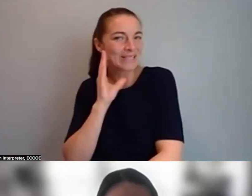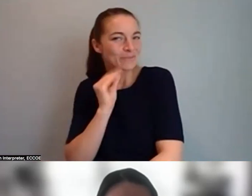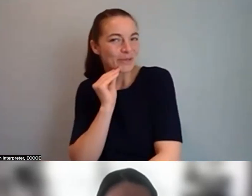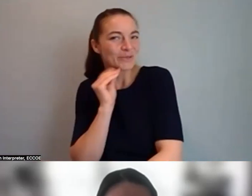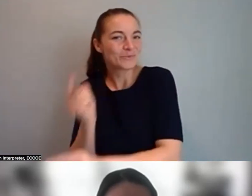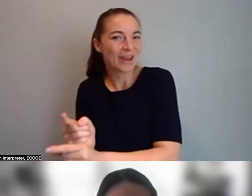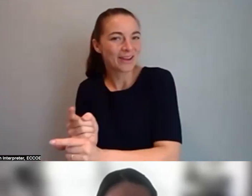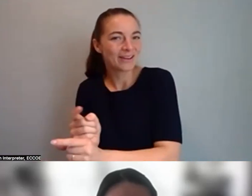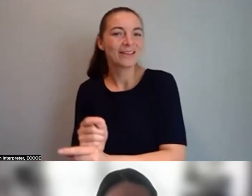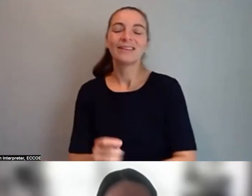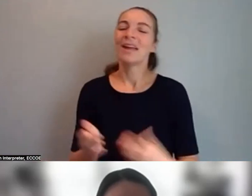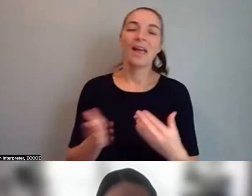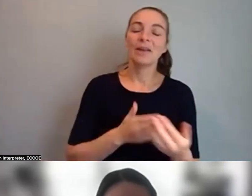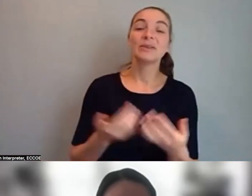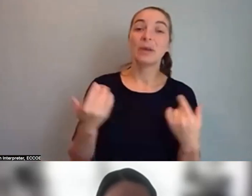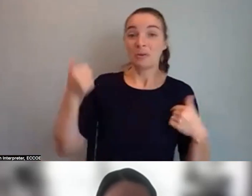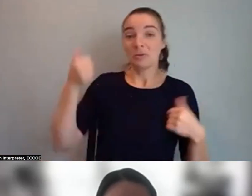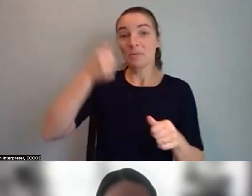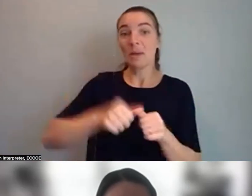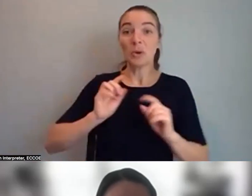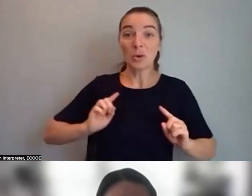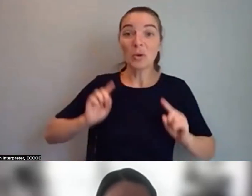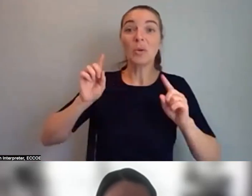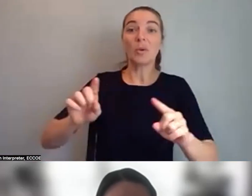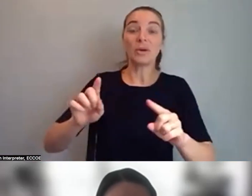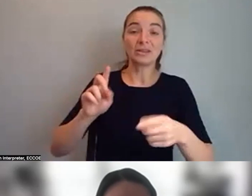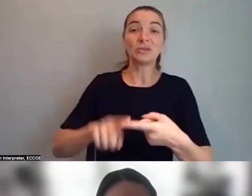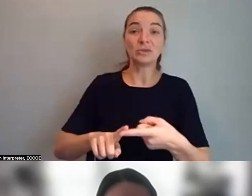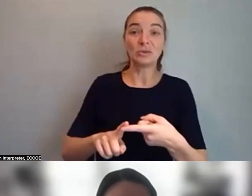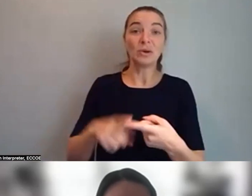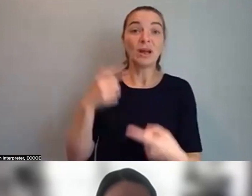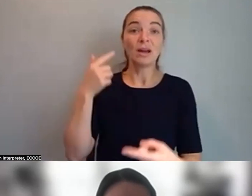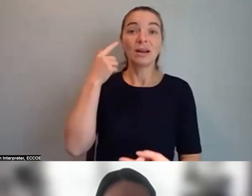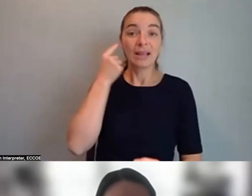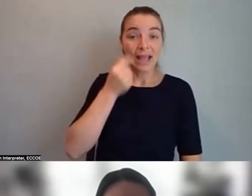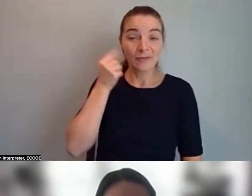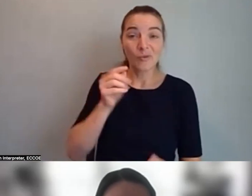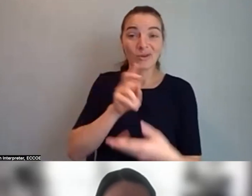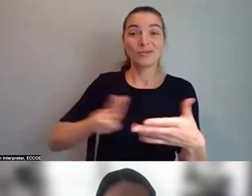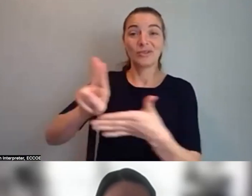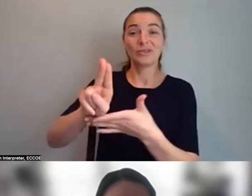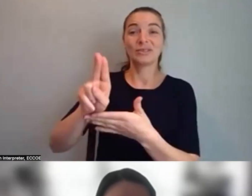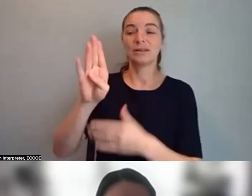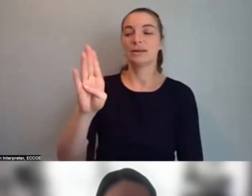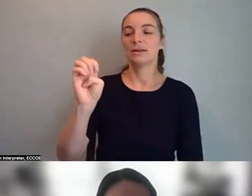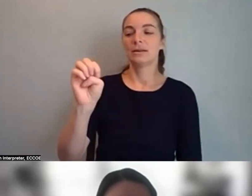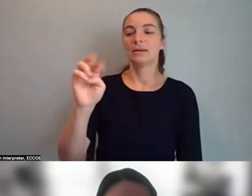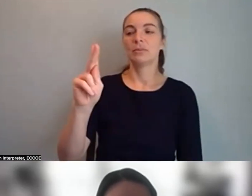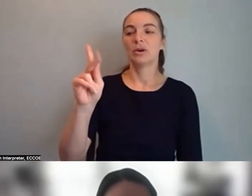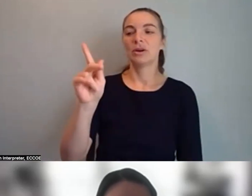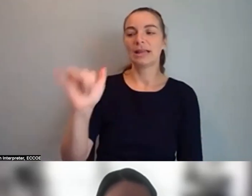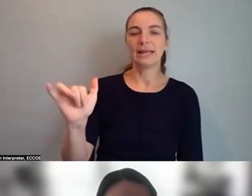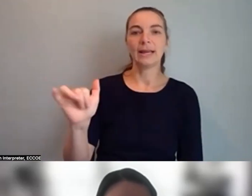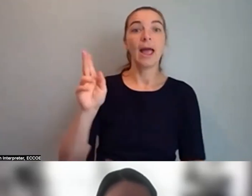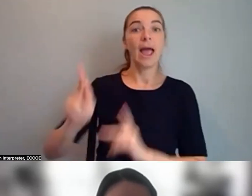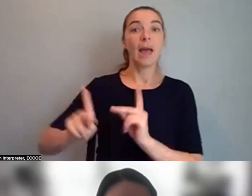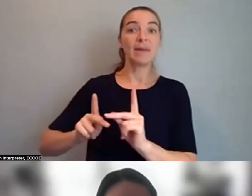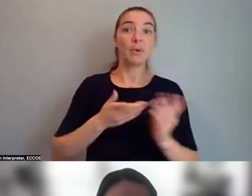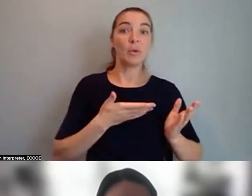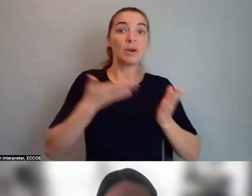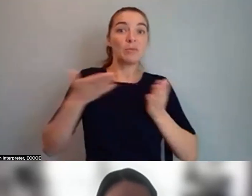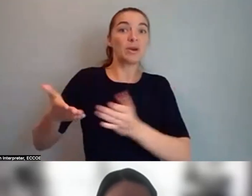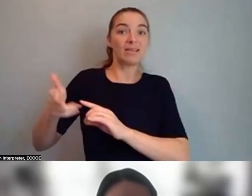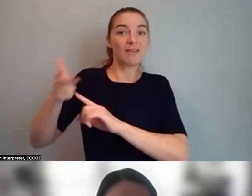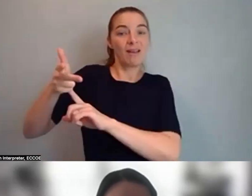there was cop watch and you had to bring your big camera to go watch the cops in Oakland. And I remember thinking, why? Why? I was 18.